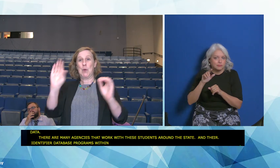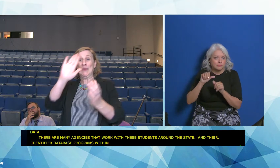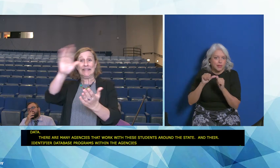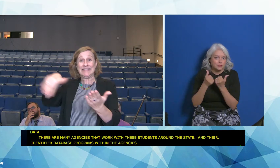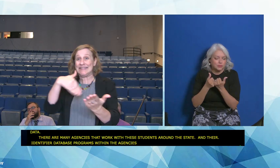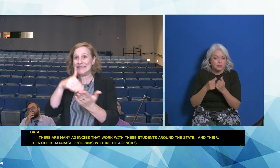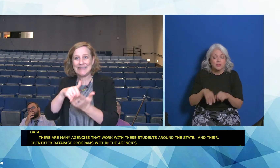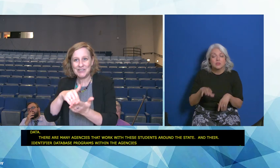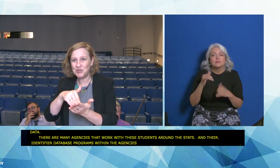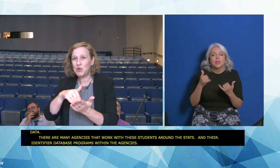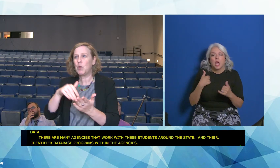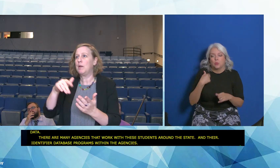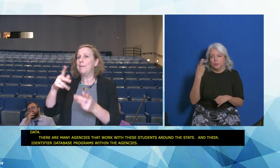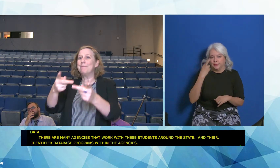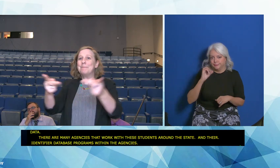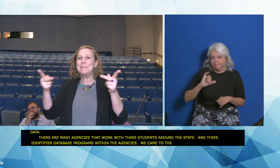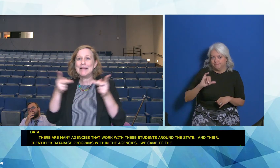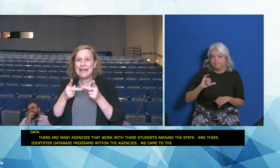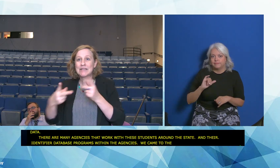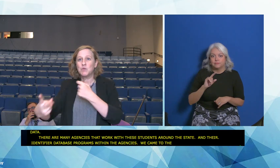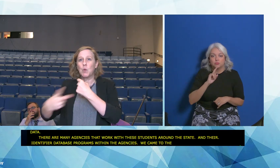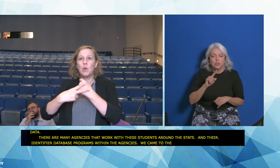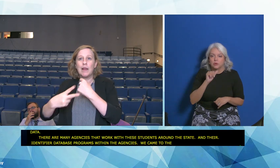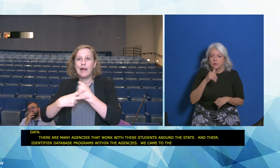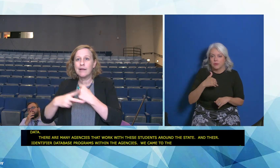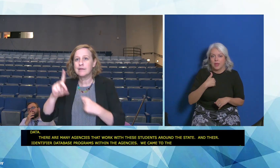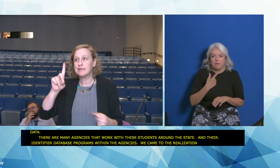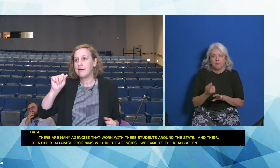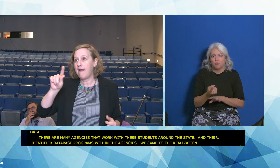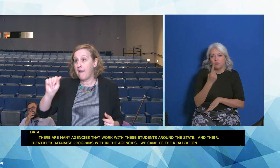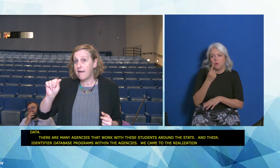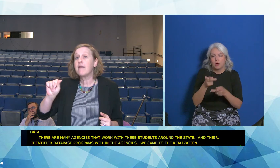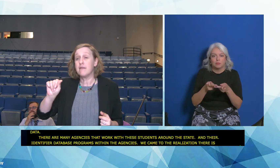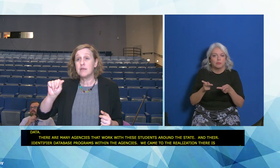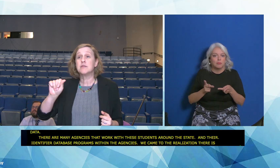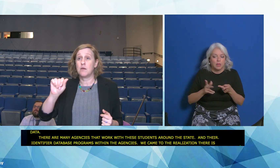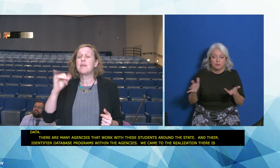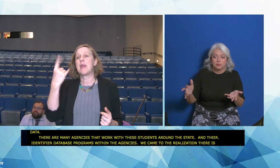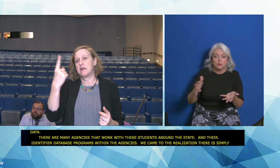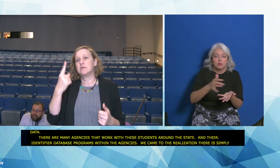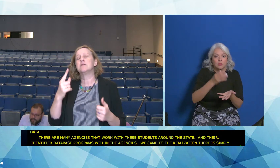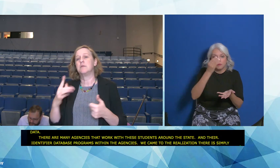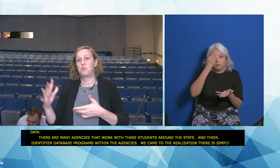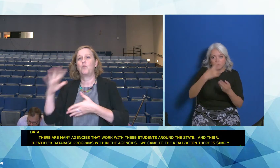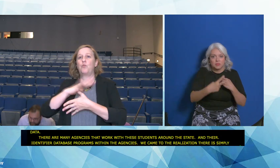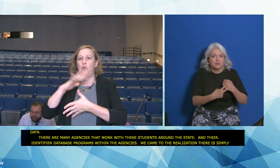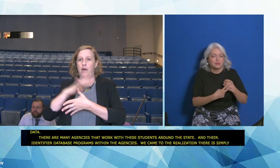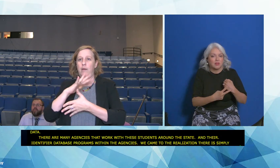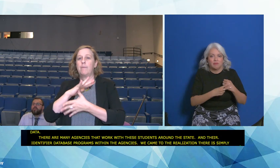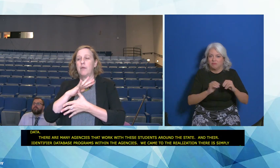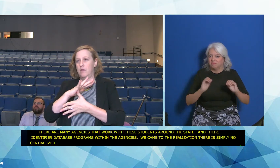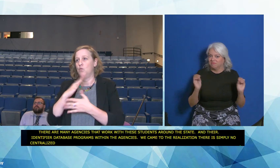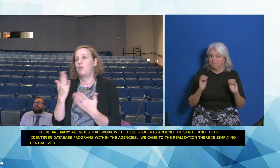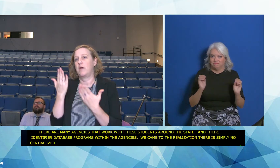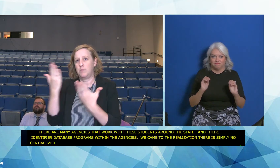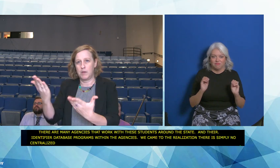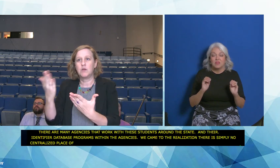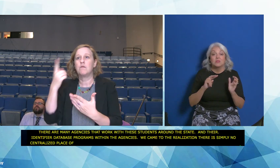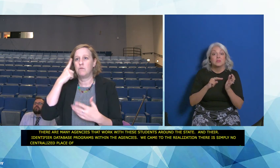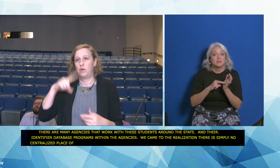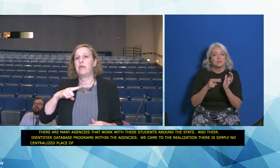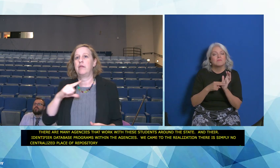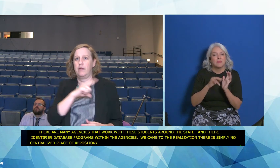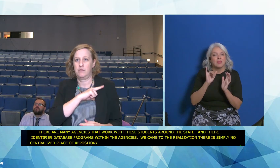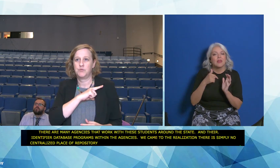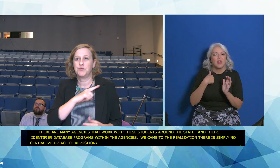We came to the realization that there is simply no centralized place of repository for this data. So that was one